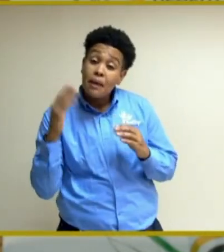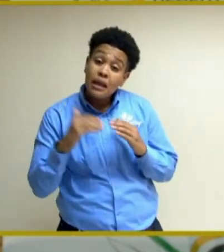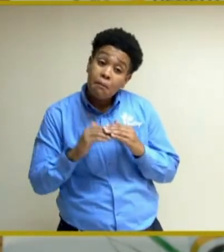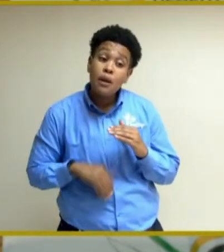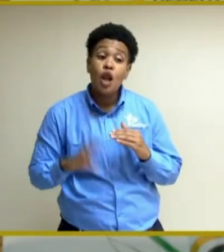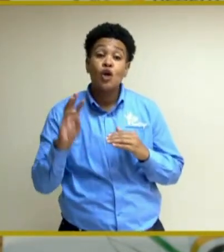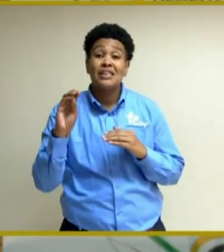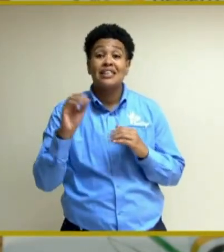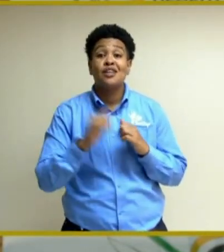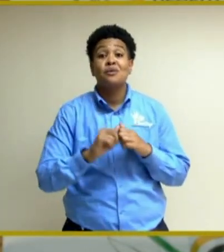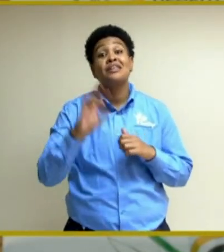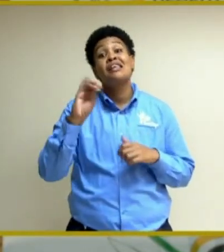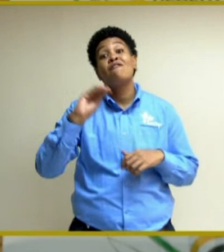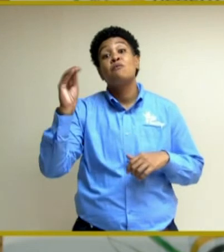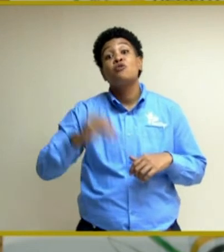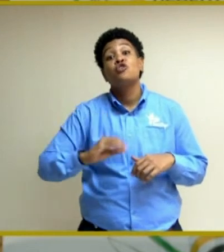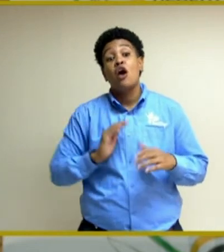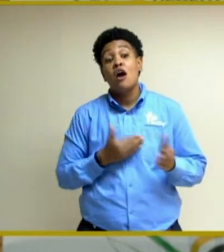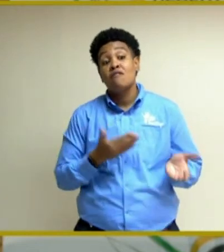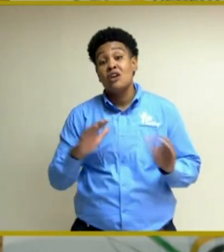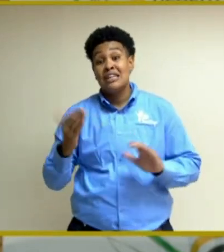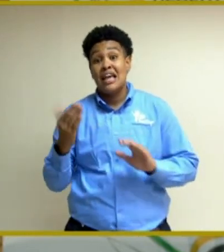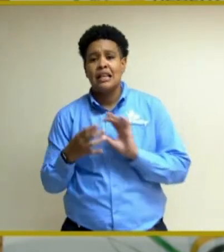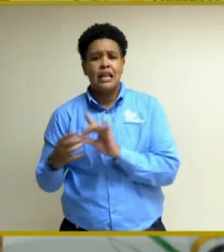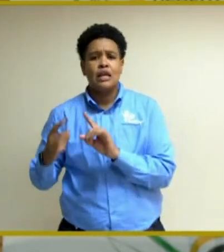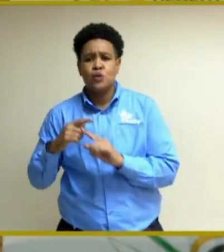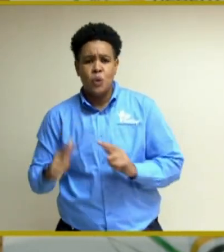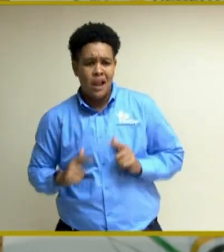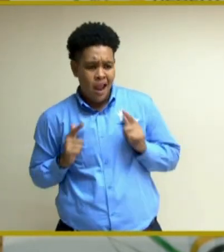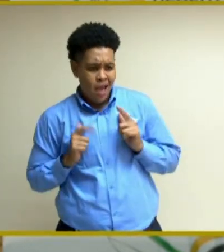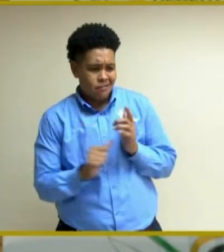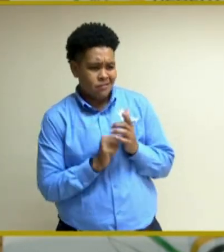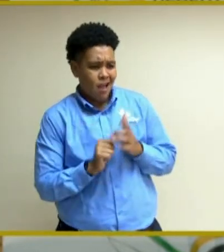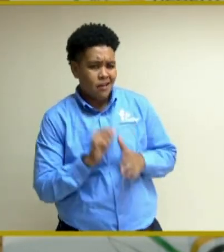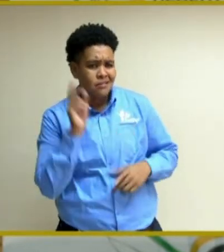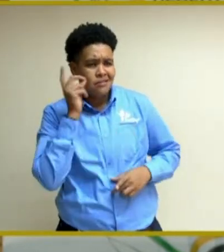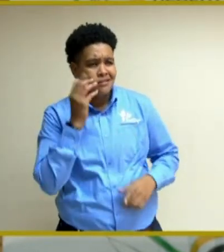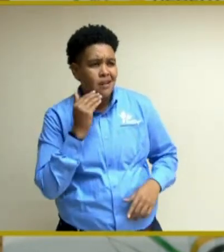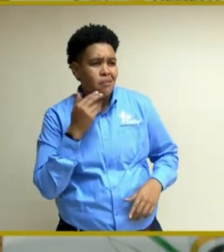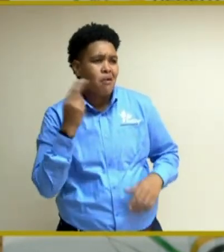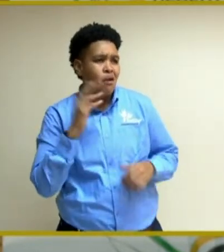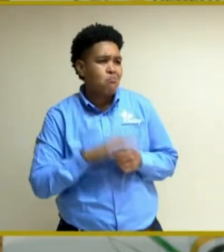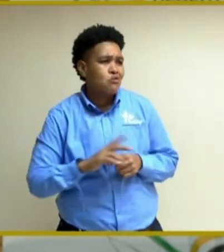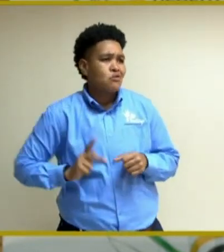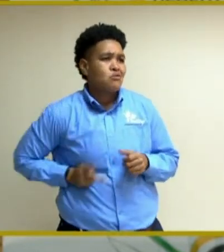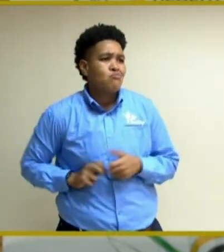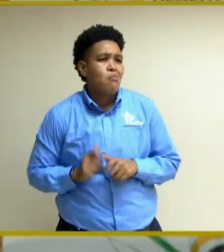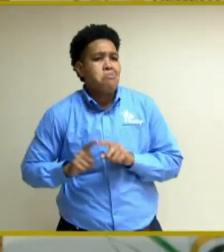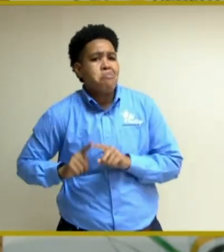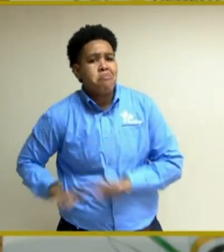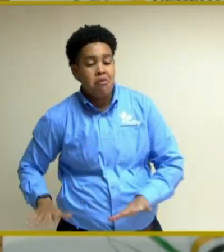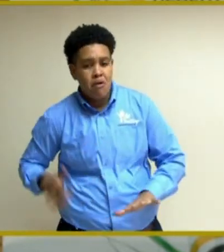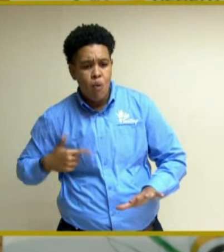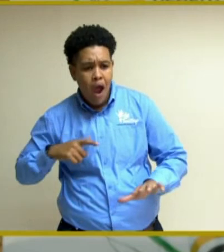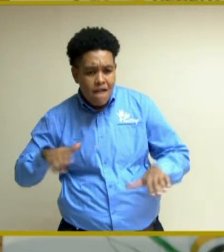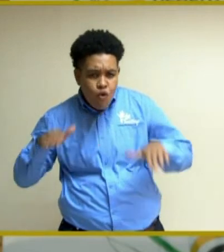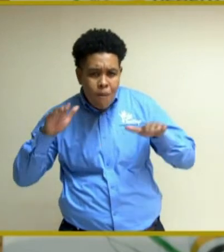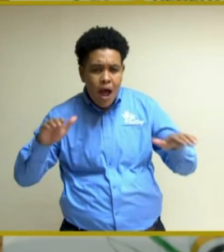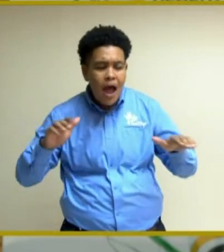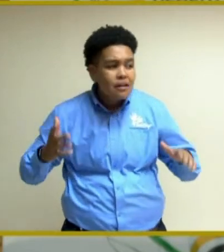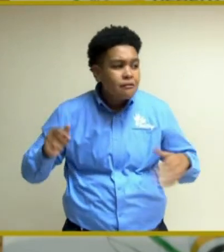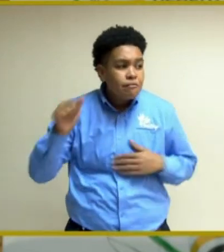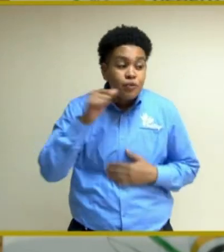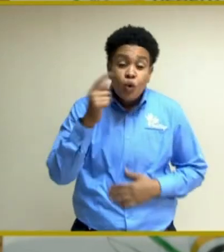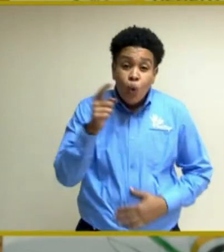country, with 70% of our deaths linked to lifestyle diseases, is that we have to get back to not